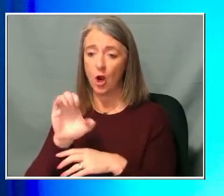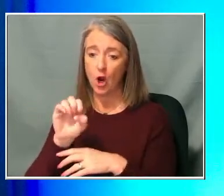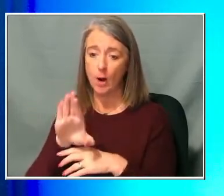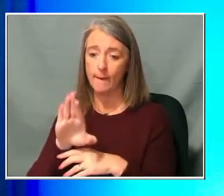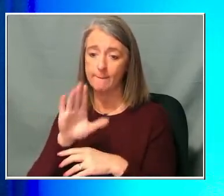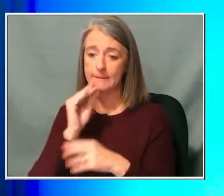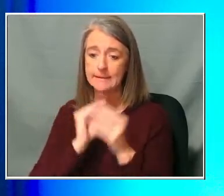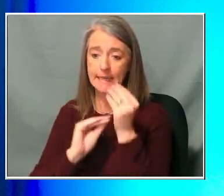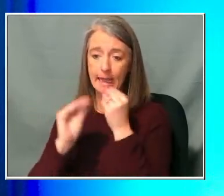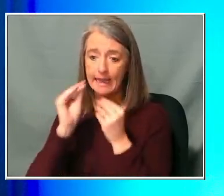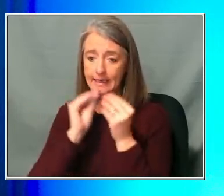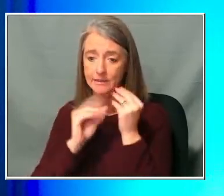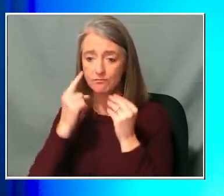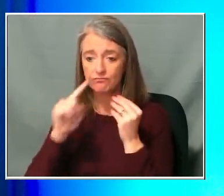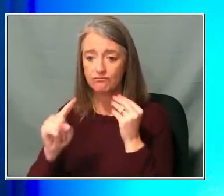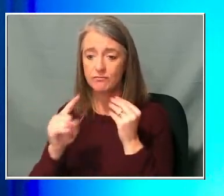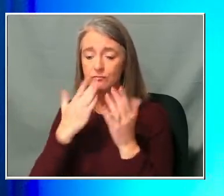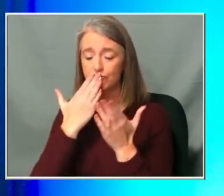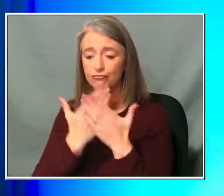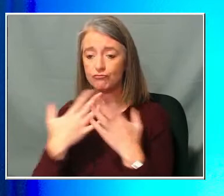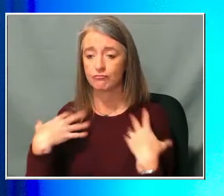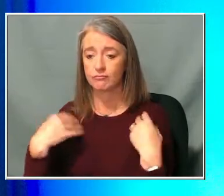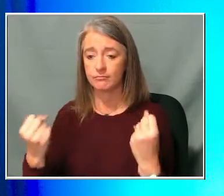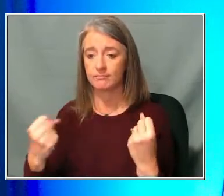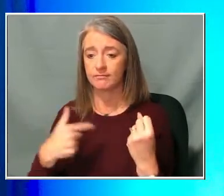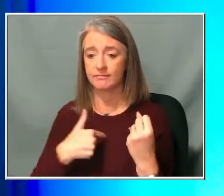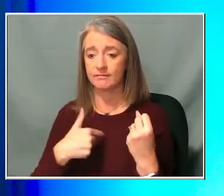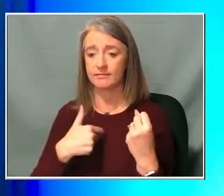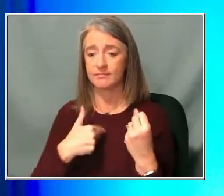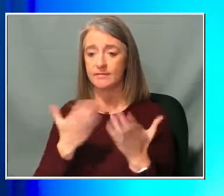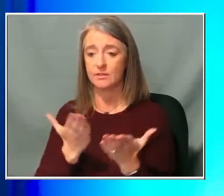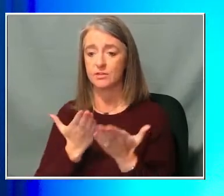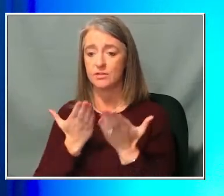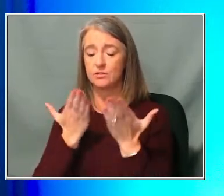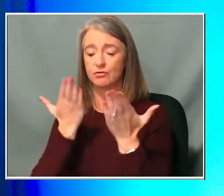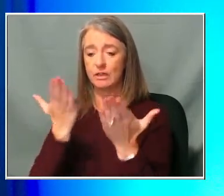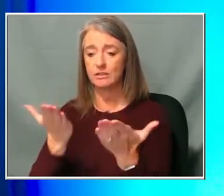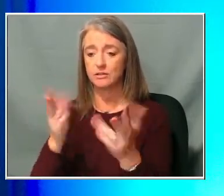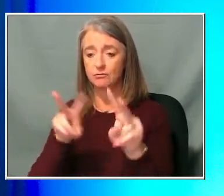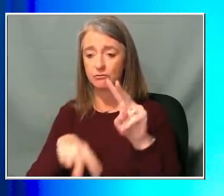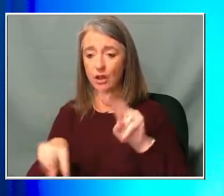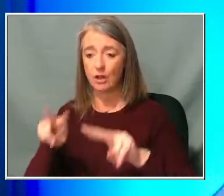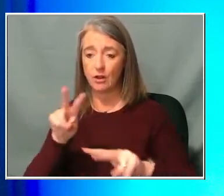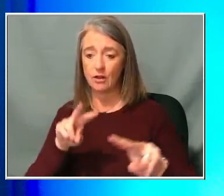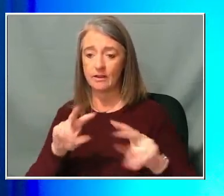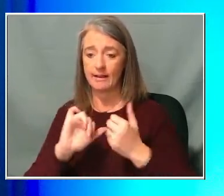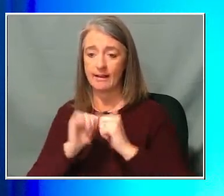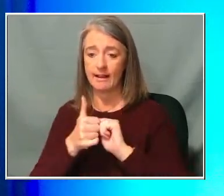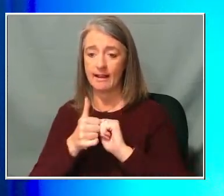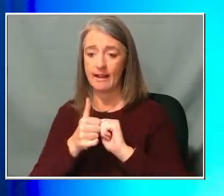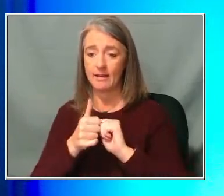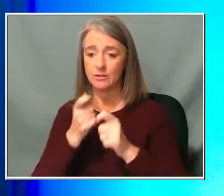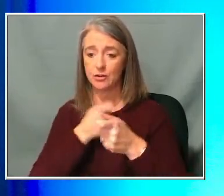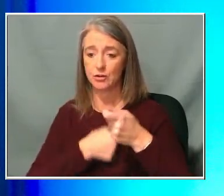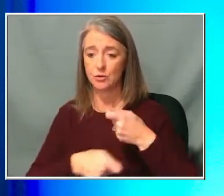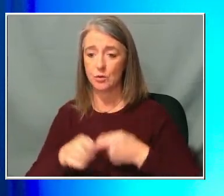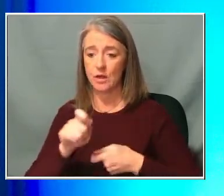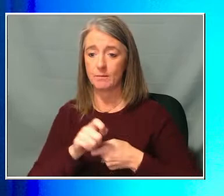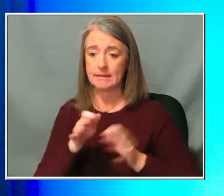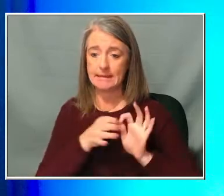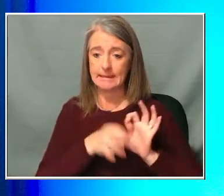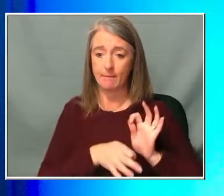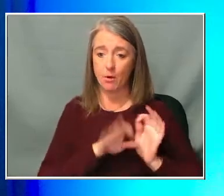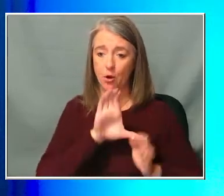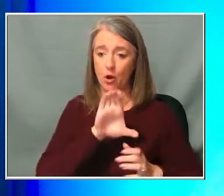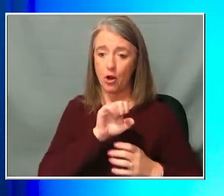for optimal health, I would suggest to look into how to swap your simple carb, you know,